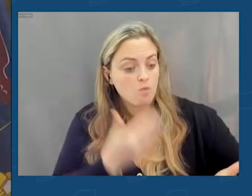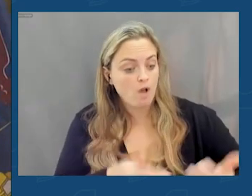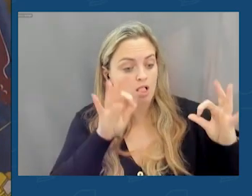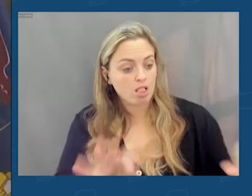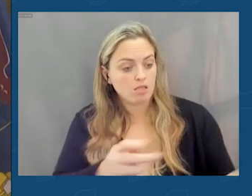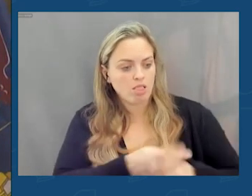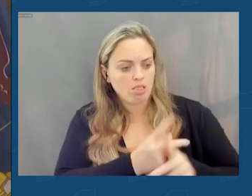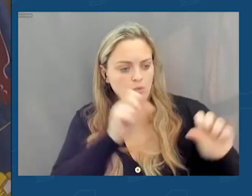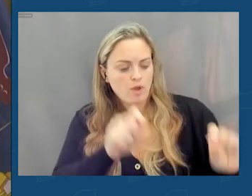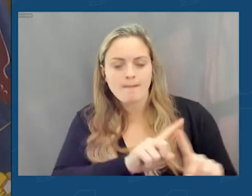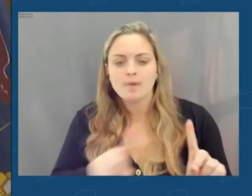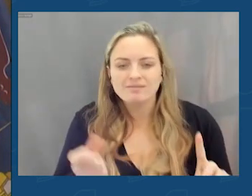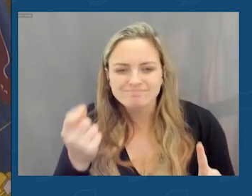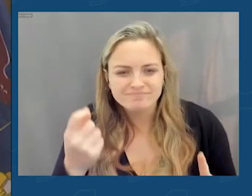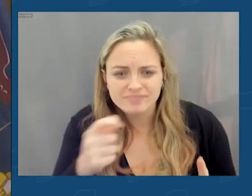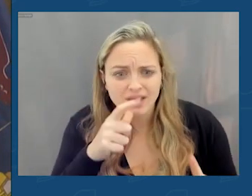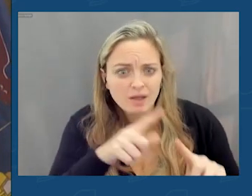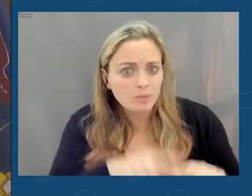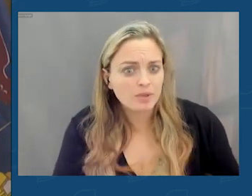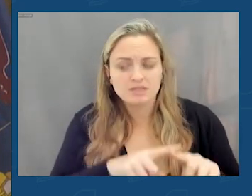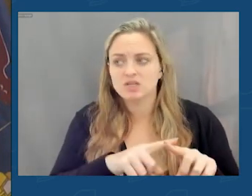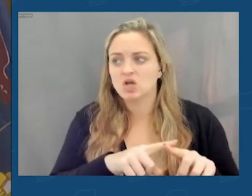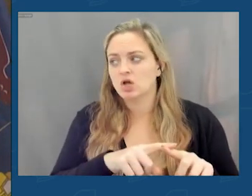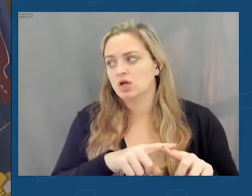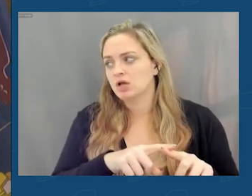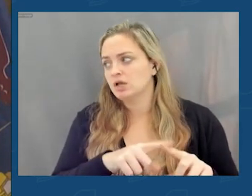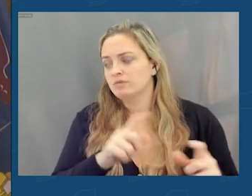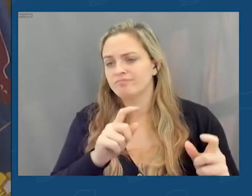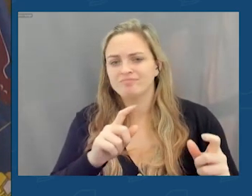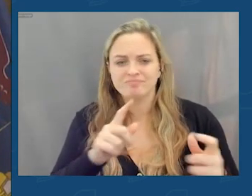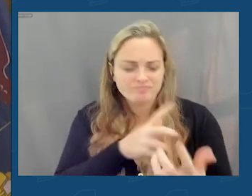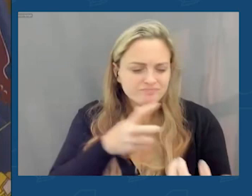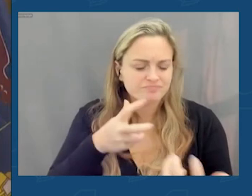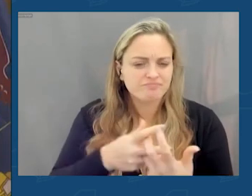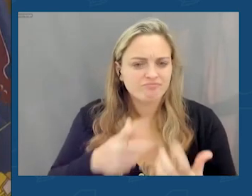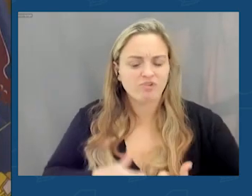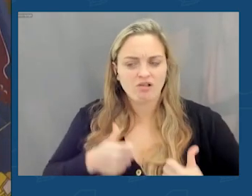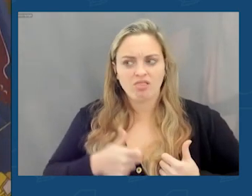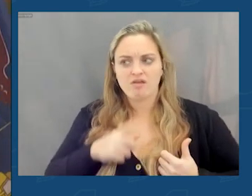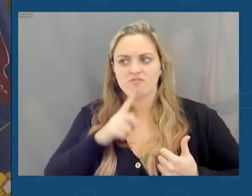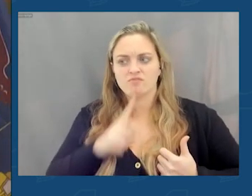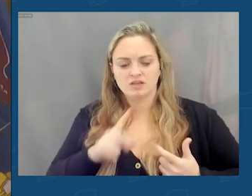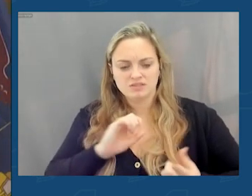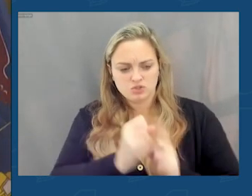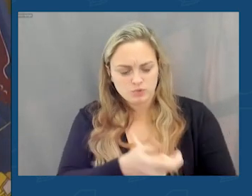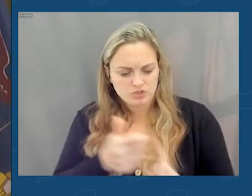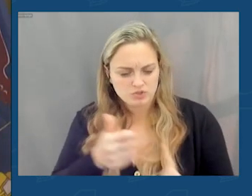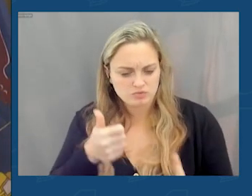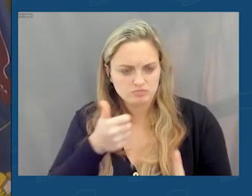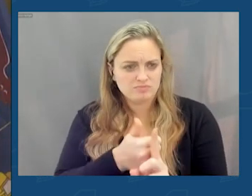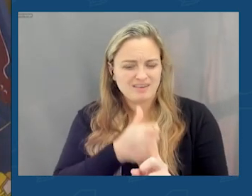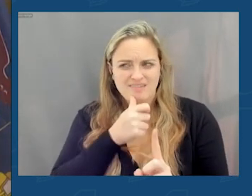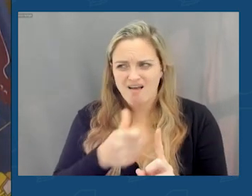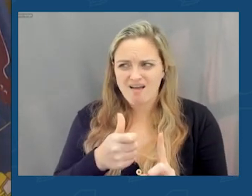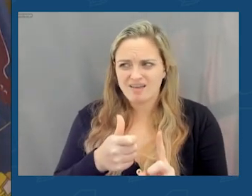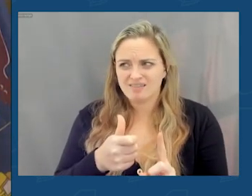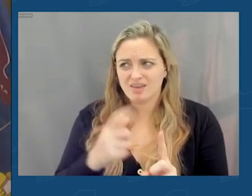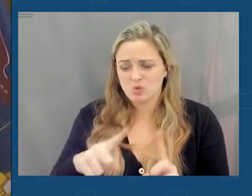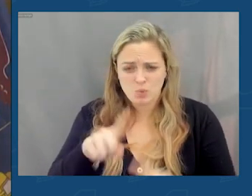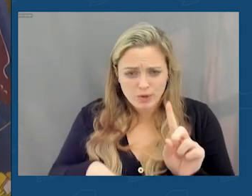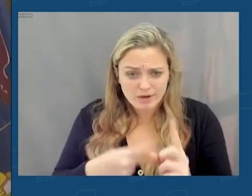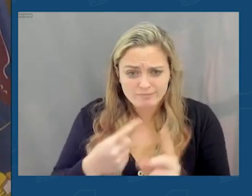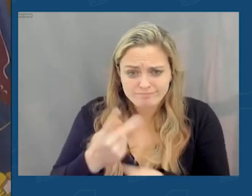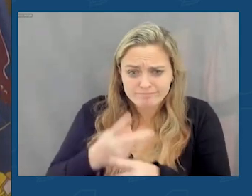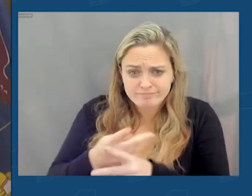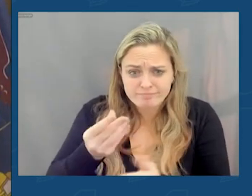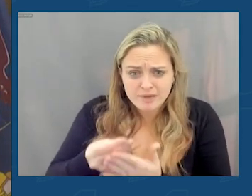But it's not based on adjusting for life's realities. It wasn't mismanagement or a character